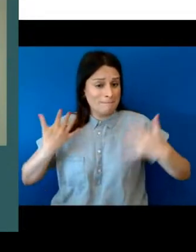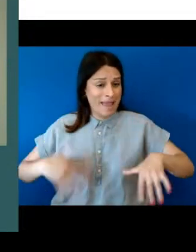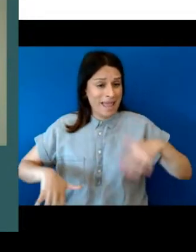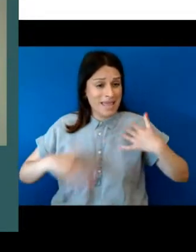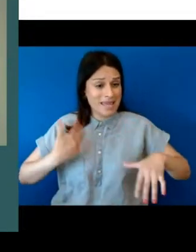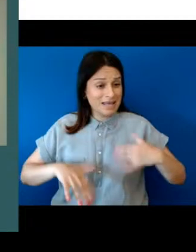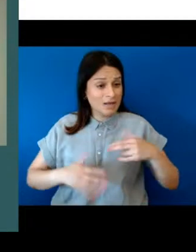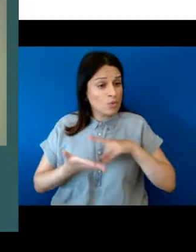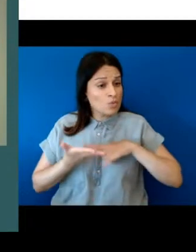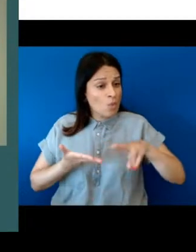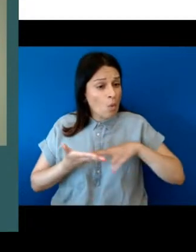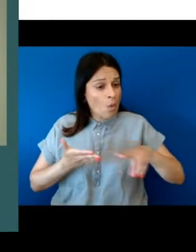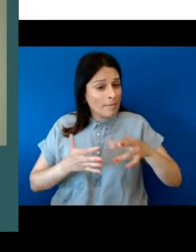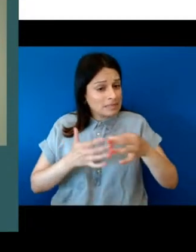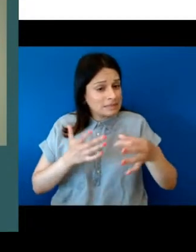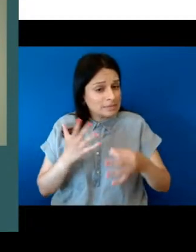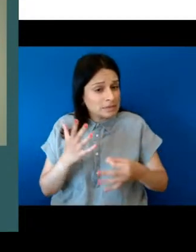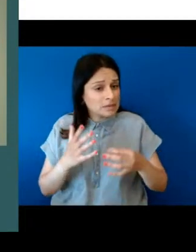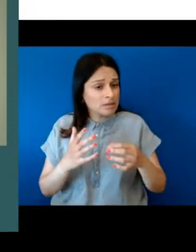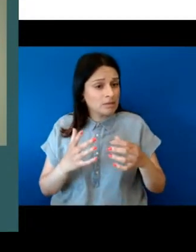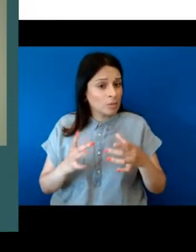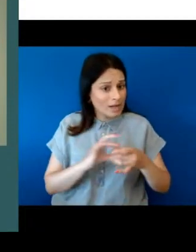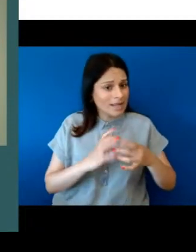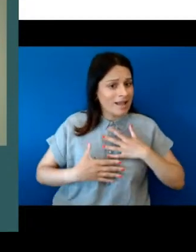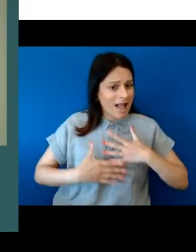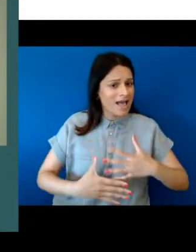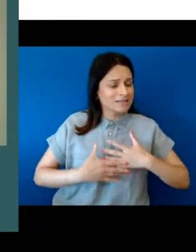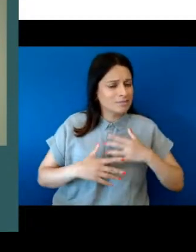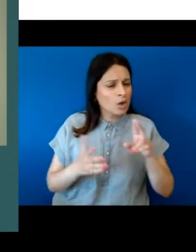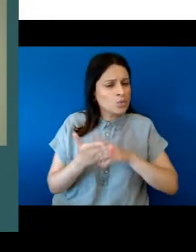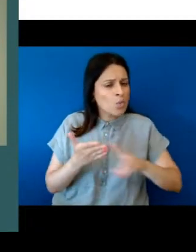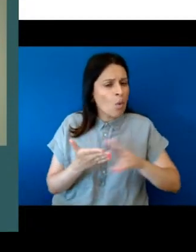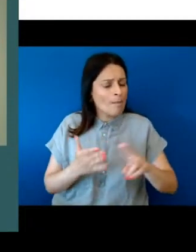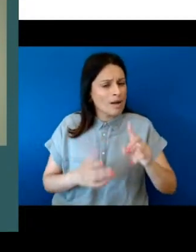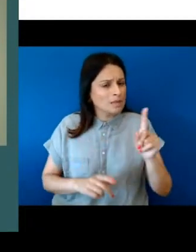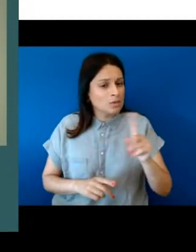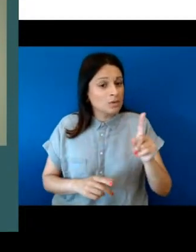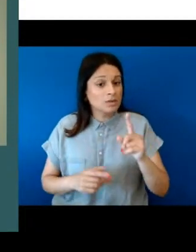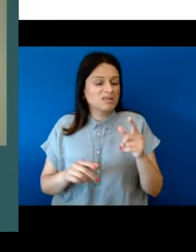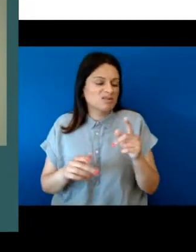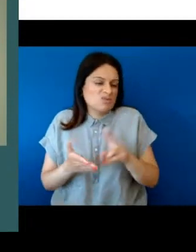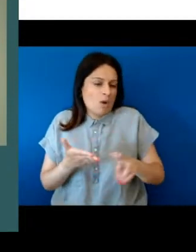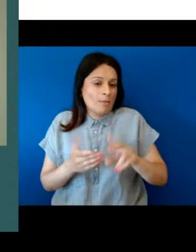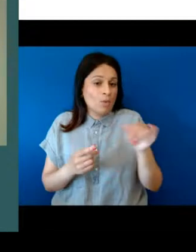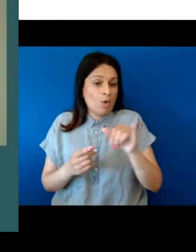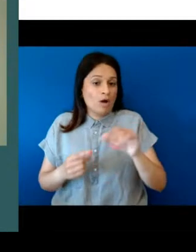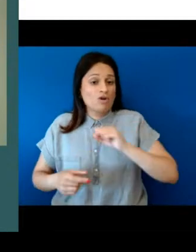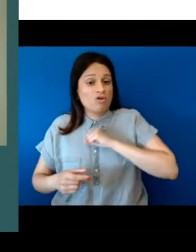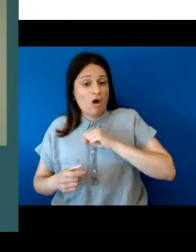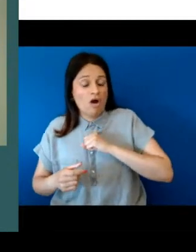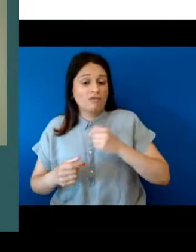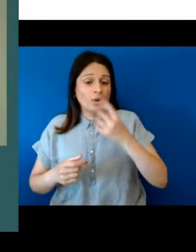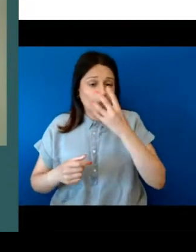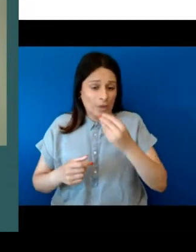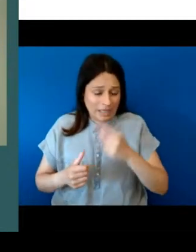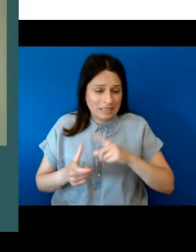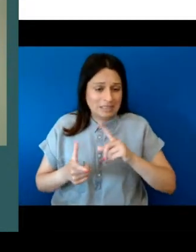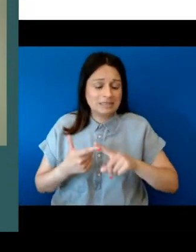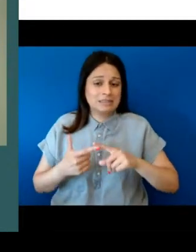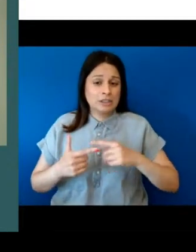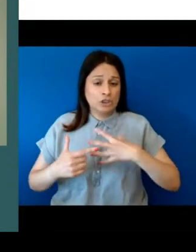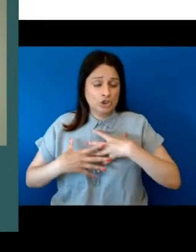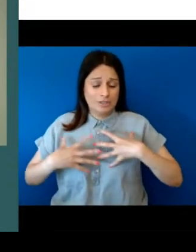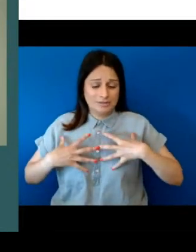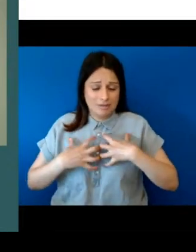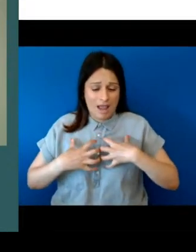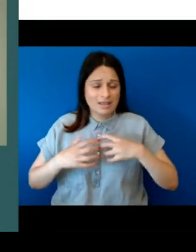what symptoms can you get with asthma? Yeah, so the typical symptoms that are reported are cough, wheeze, chest tightness, and difficulty breathing. And